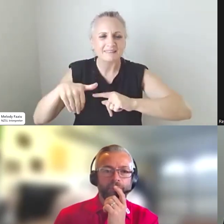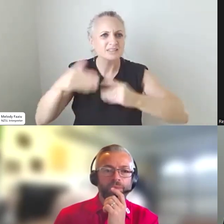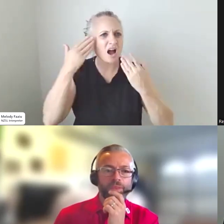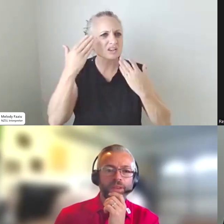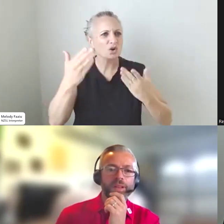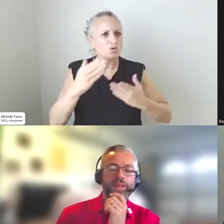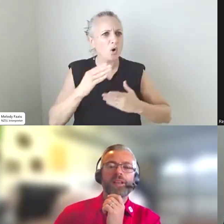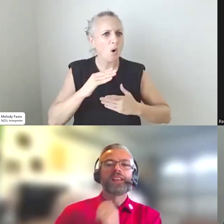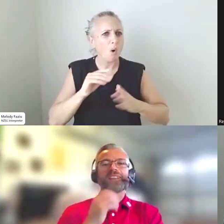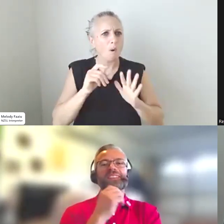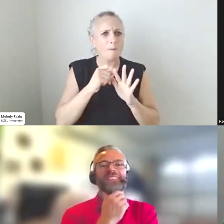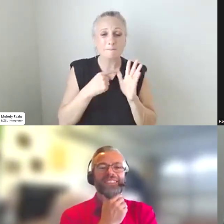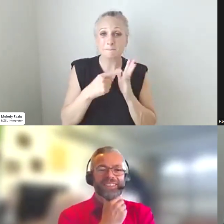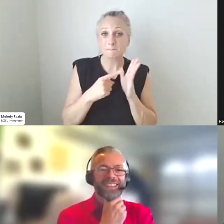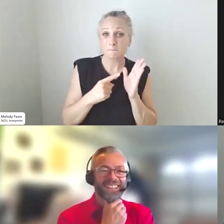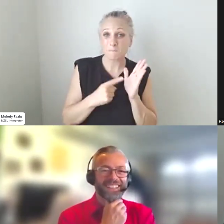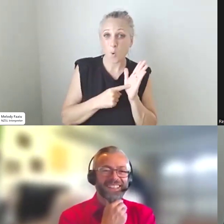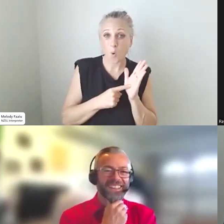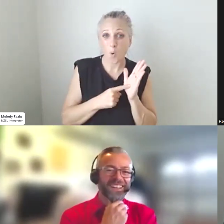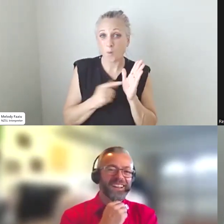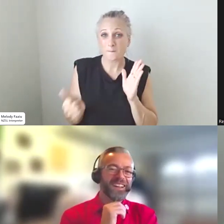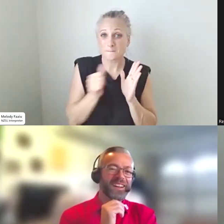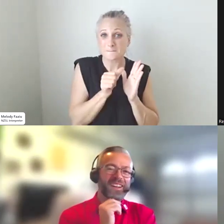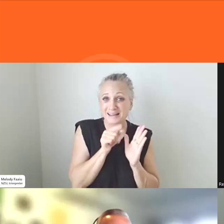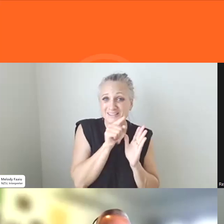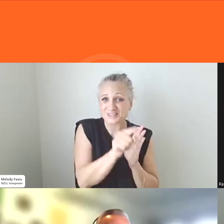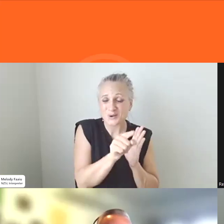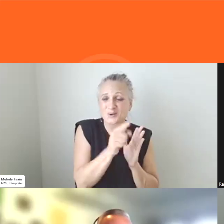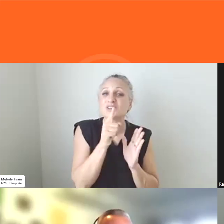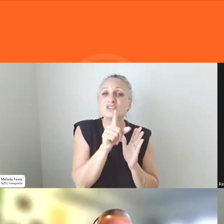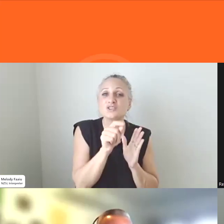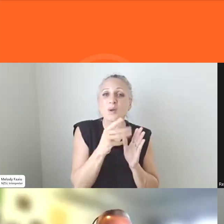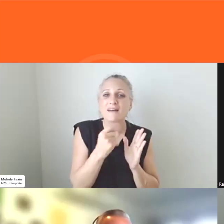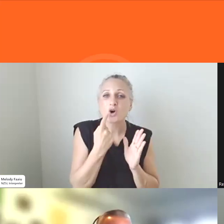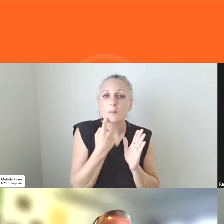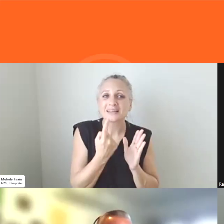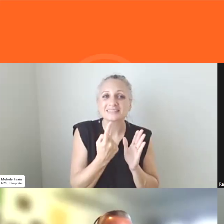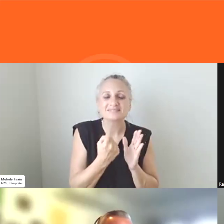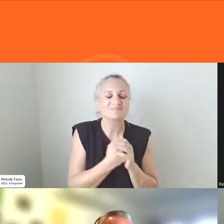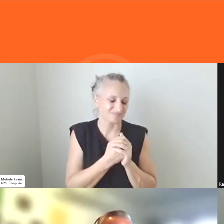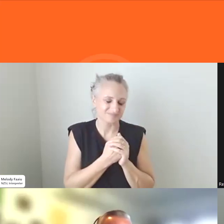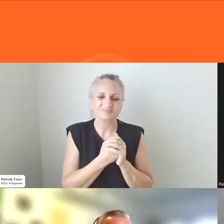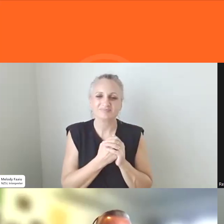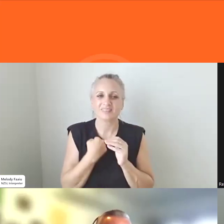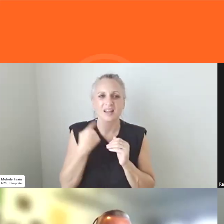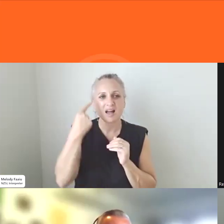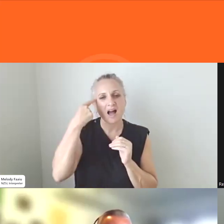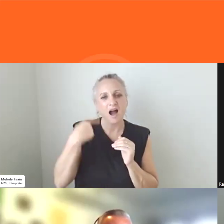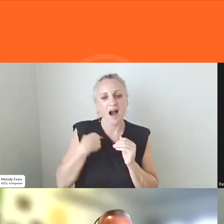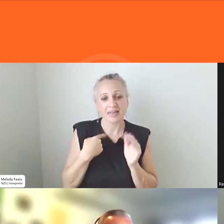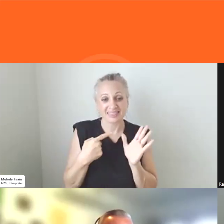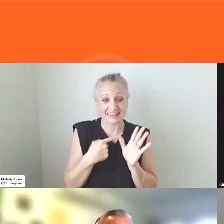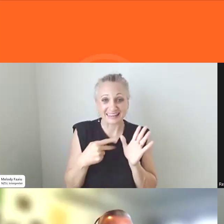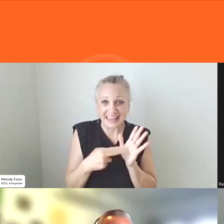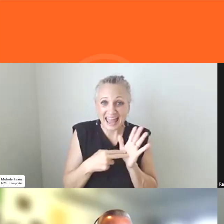wanted to finish again with with a comment. Well, and I think Anne's point is really